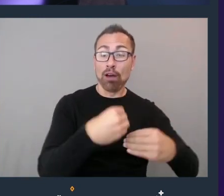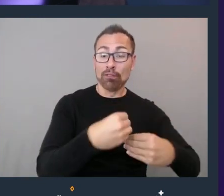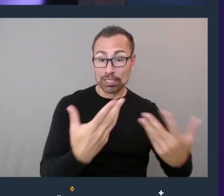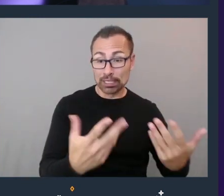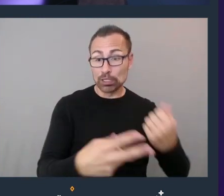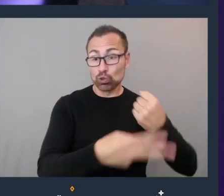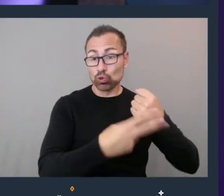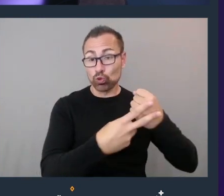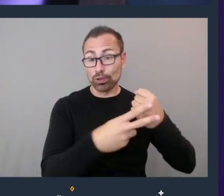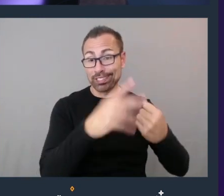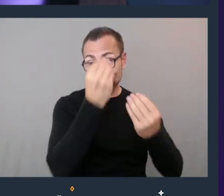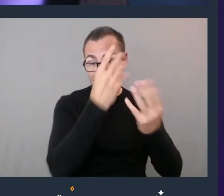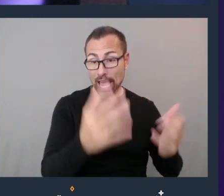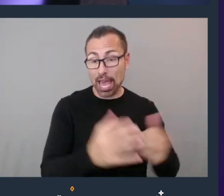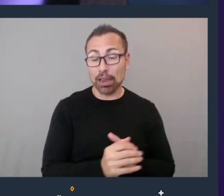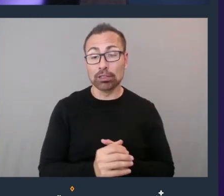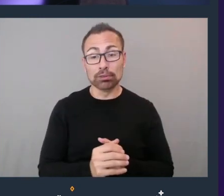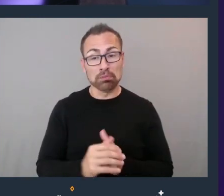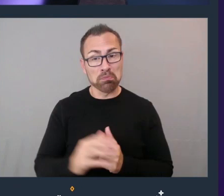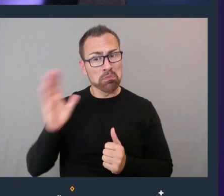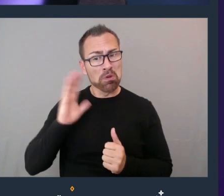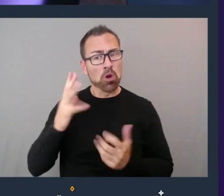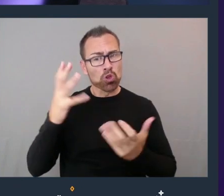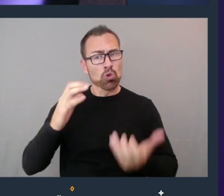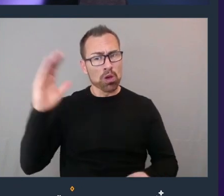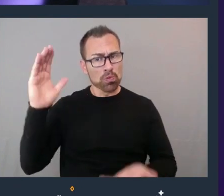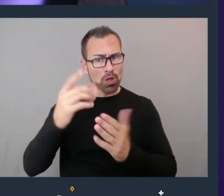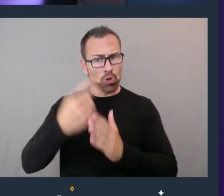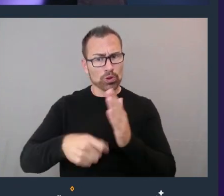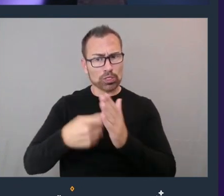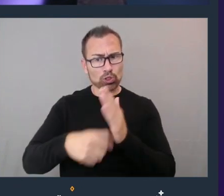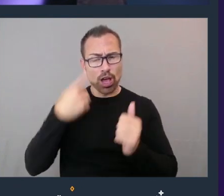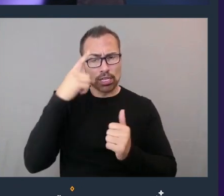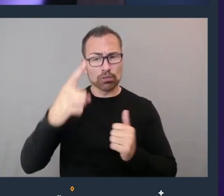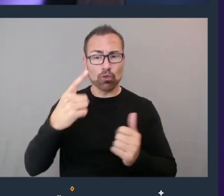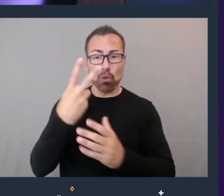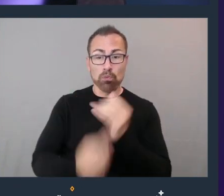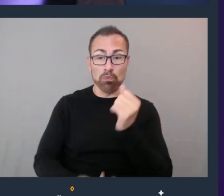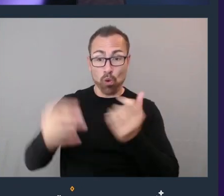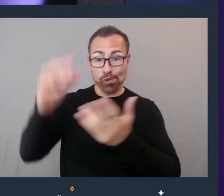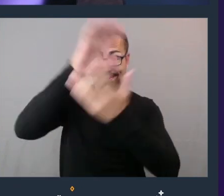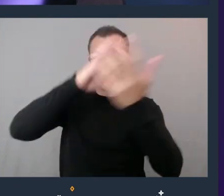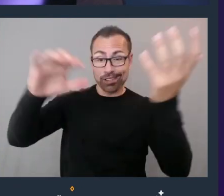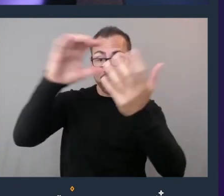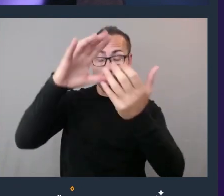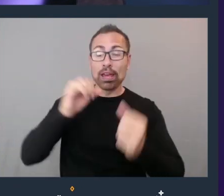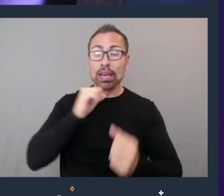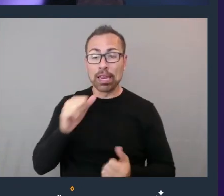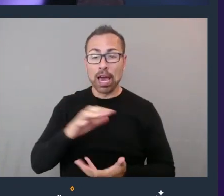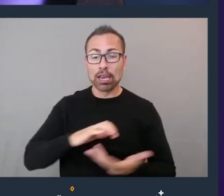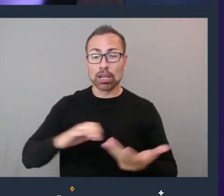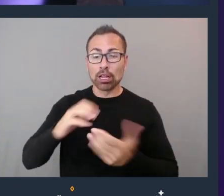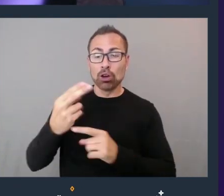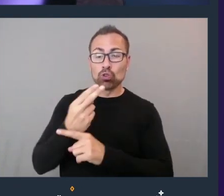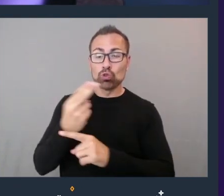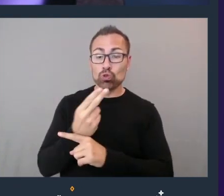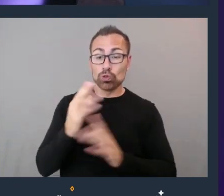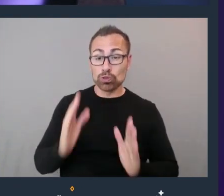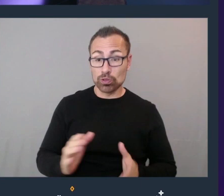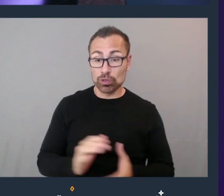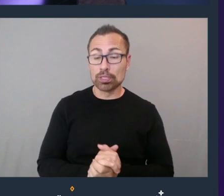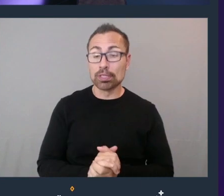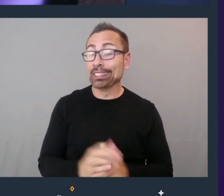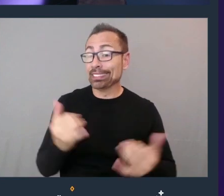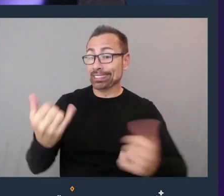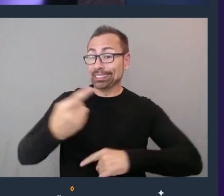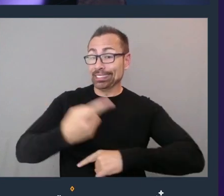the lowest cost Private Link endpoint for both the cloud and non-cloud clients. With today's launch of simplified private connectivity